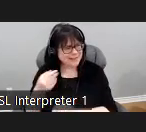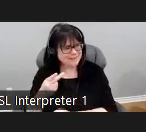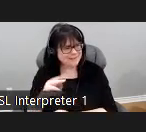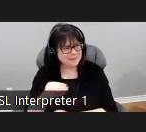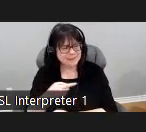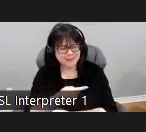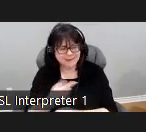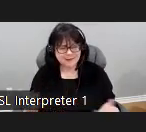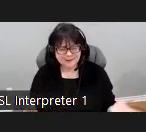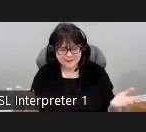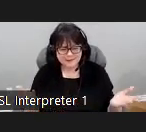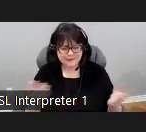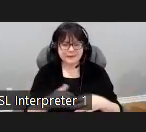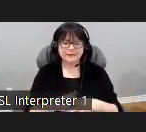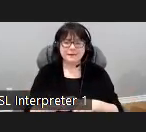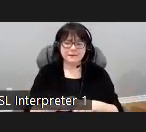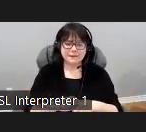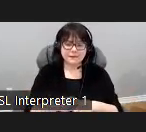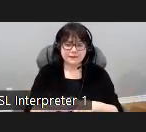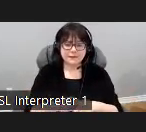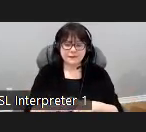is, why